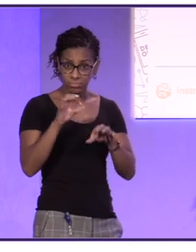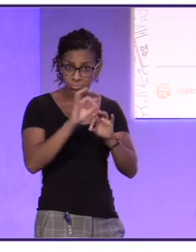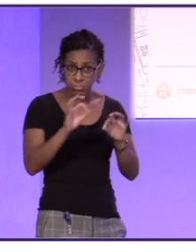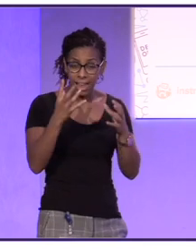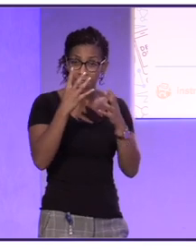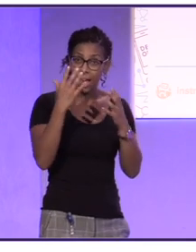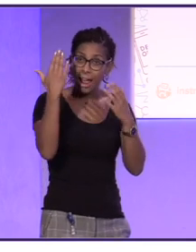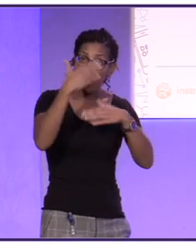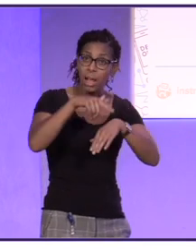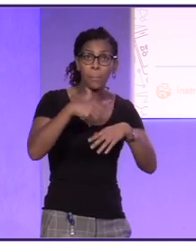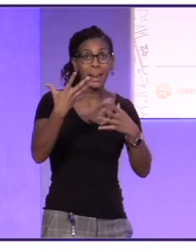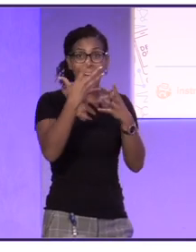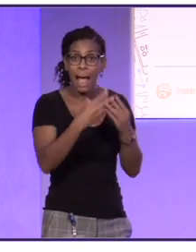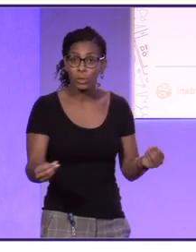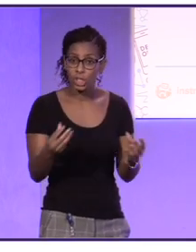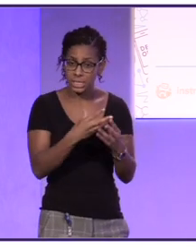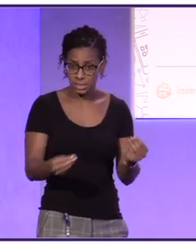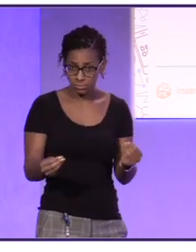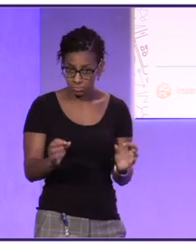happening overnight.